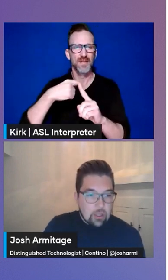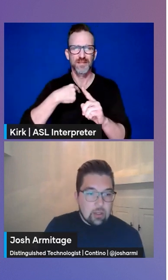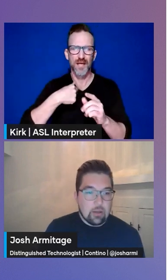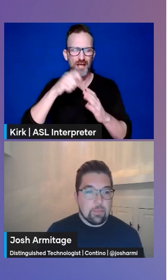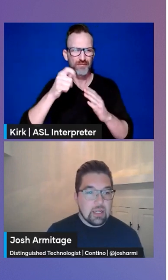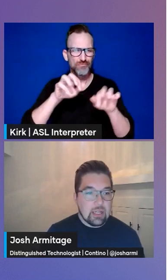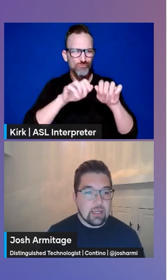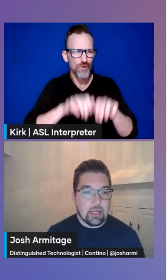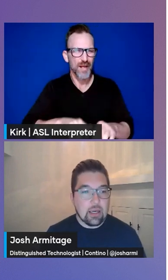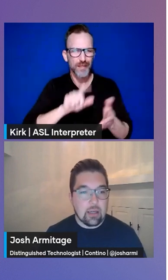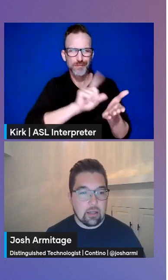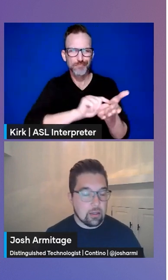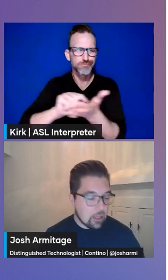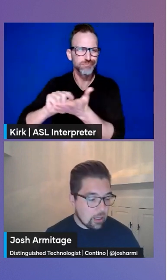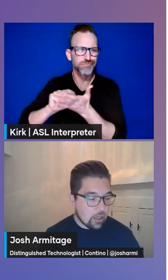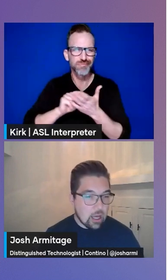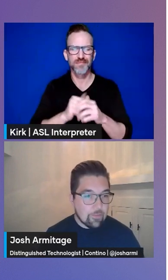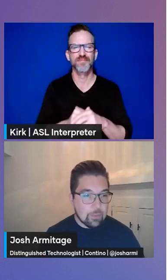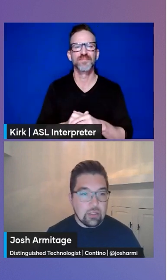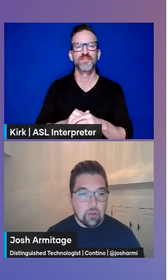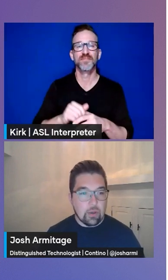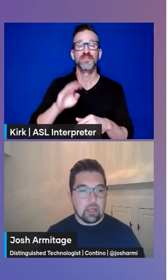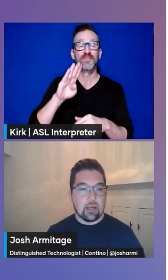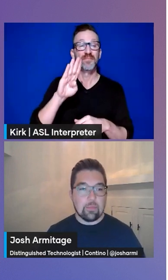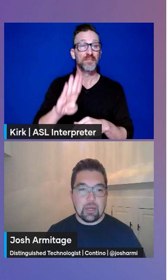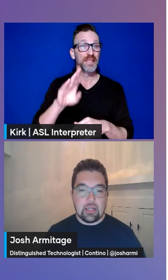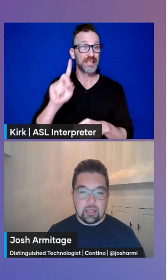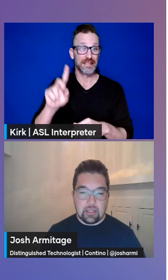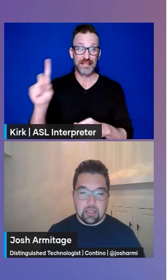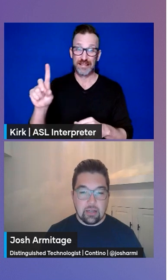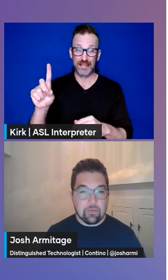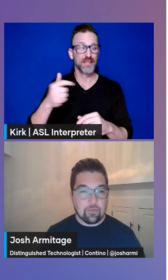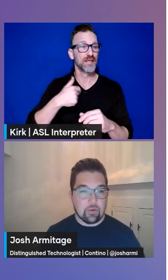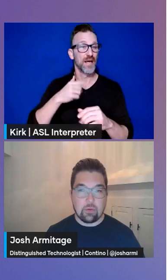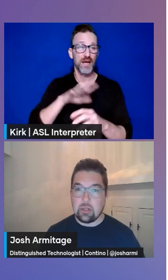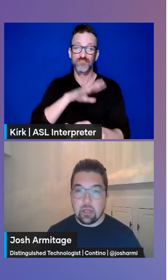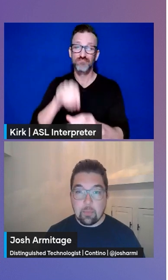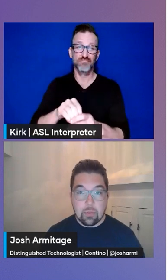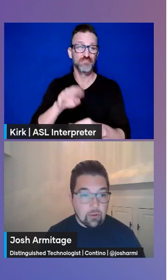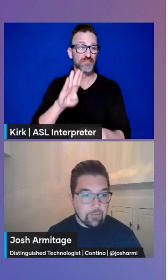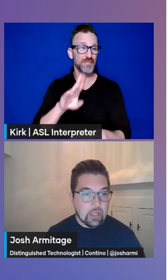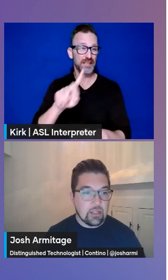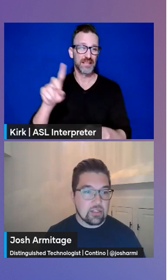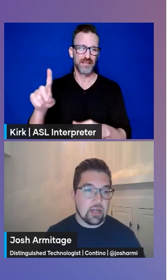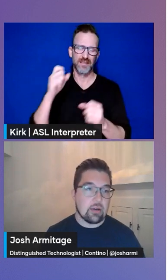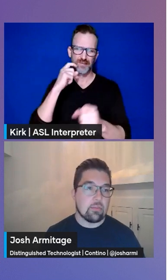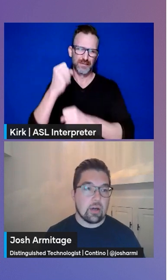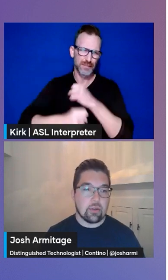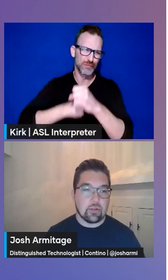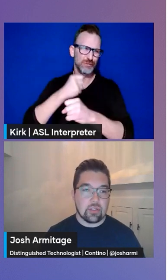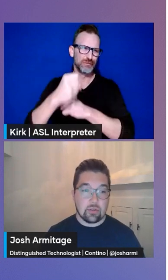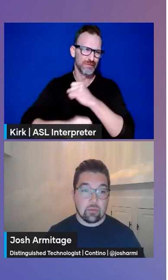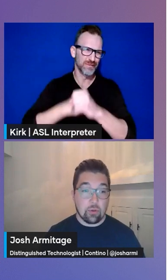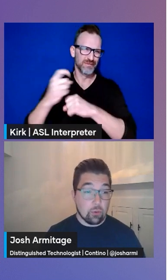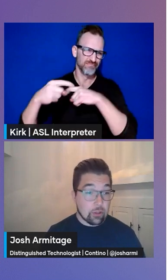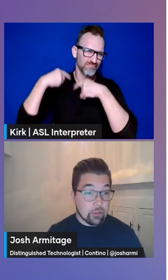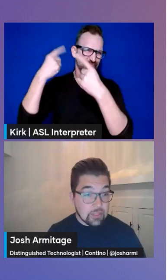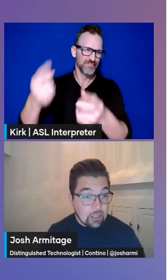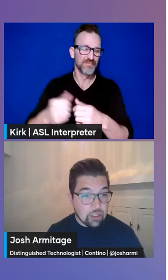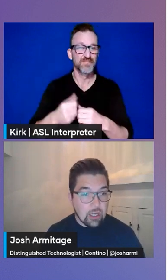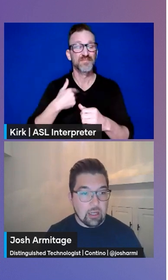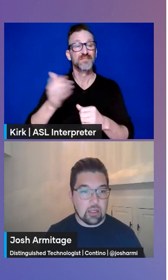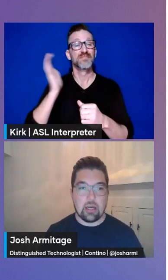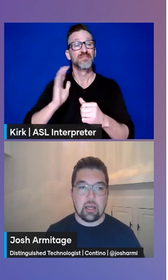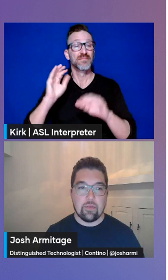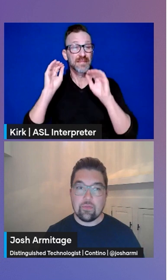So, BDD. I've been doing BDD for a number of years now. I used to run workshops